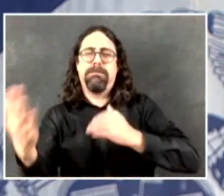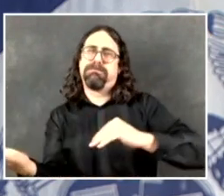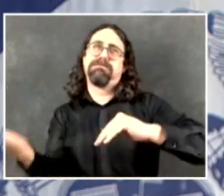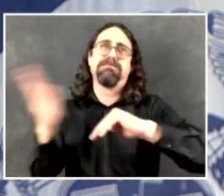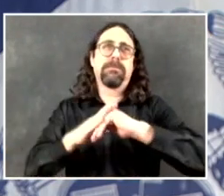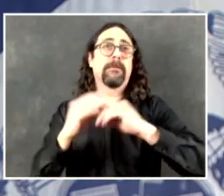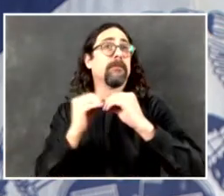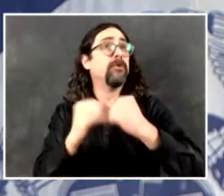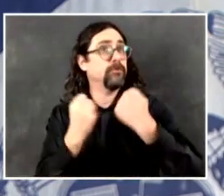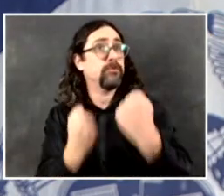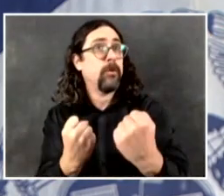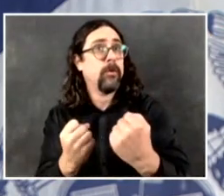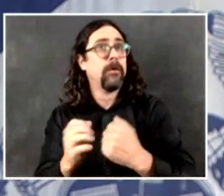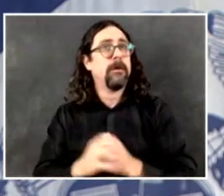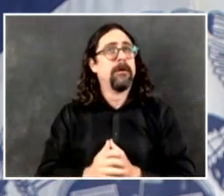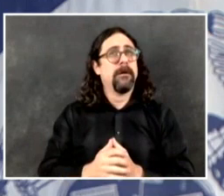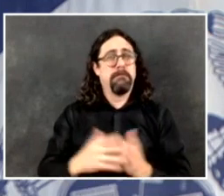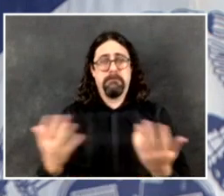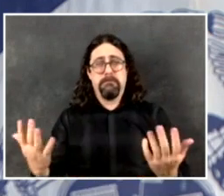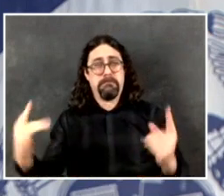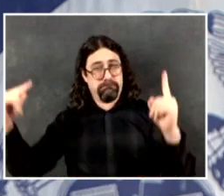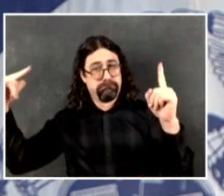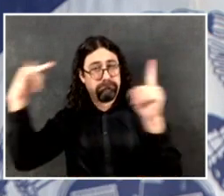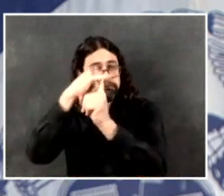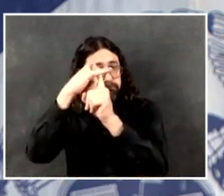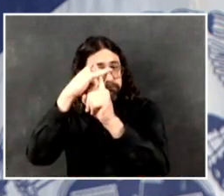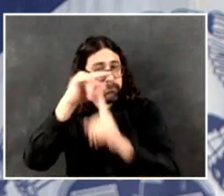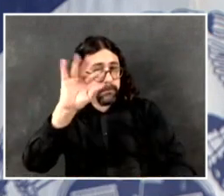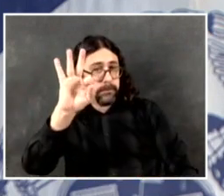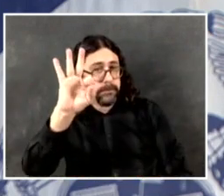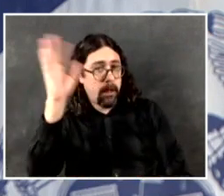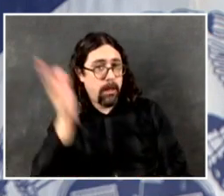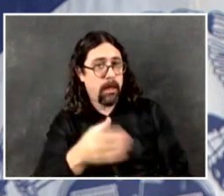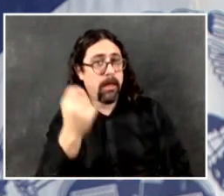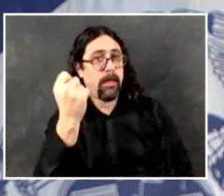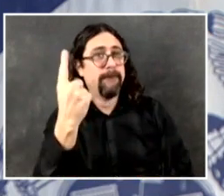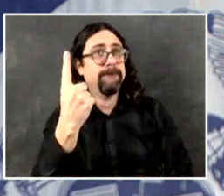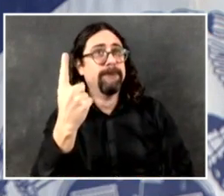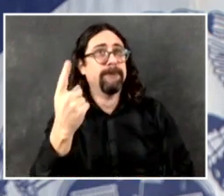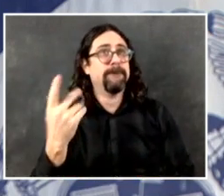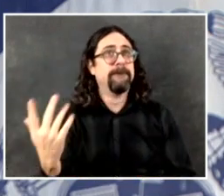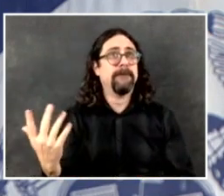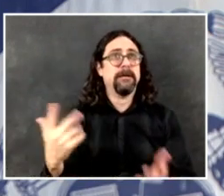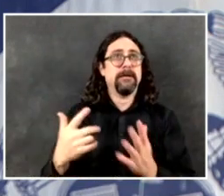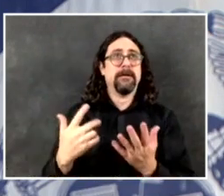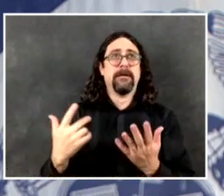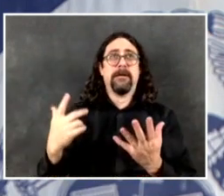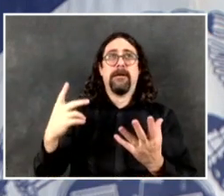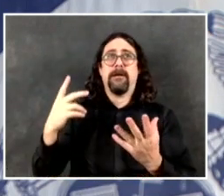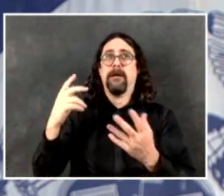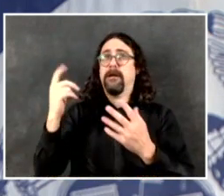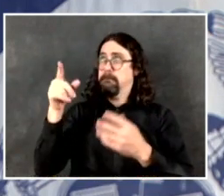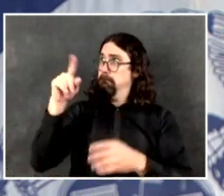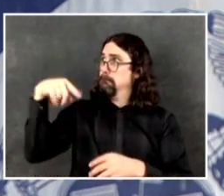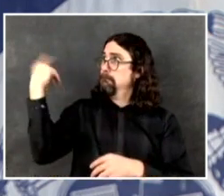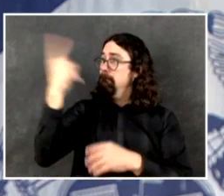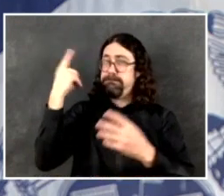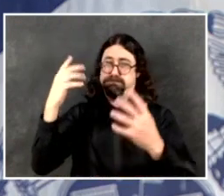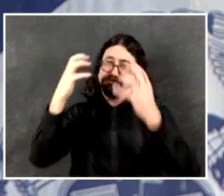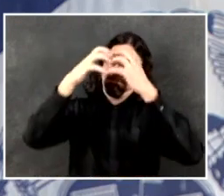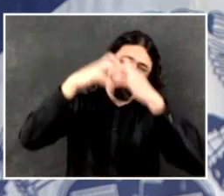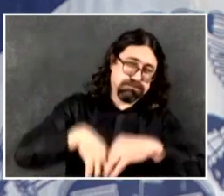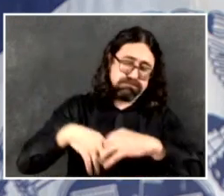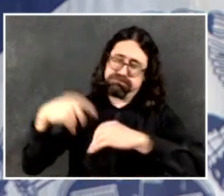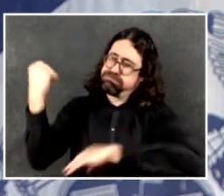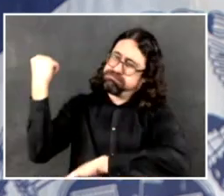able to find a way back after something as horrifying as 9/11. This city fought back. We remembered